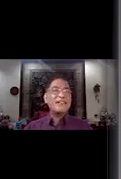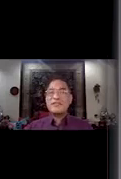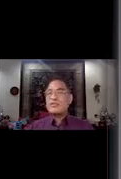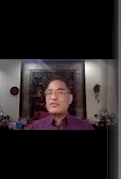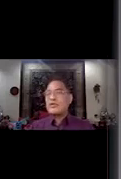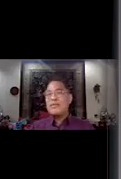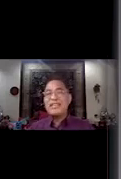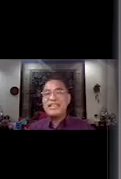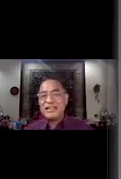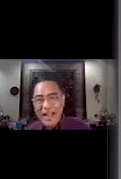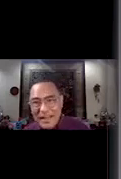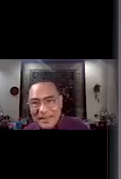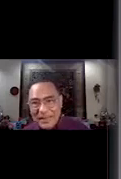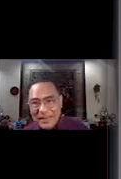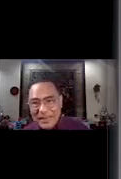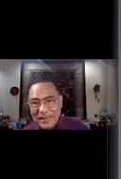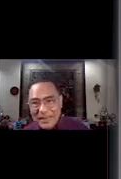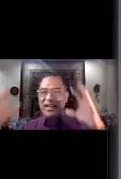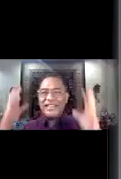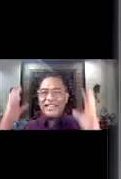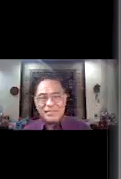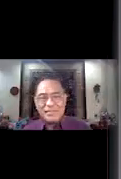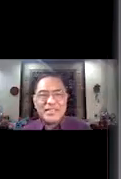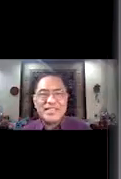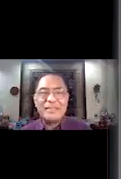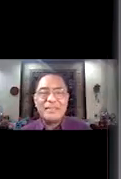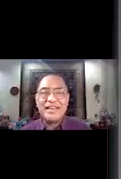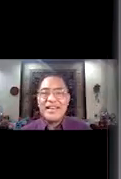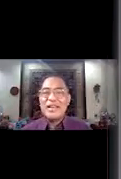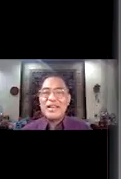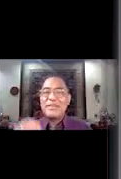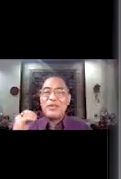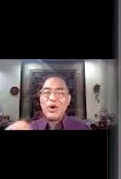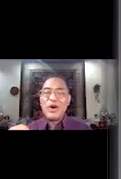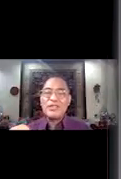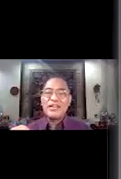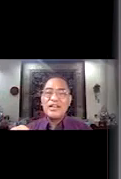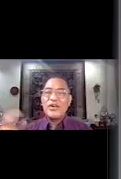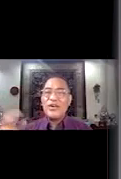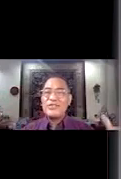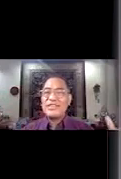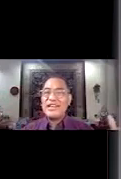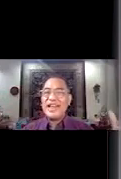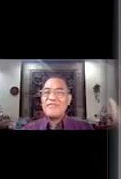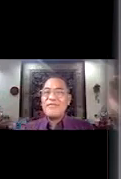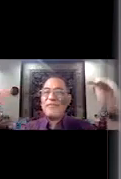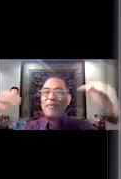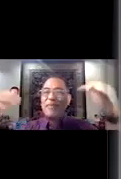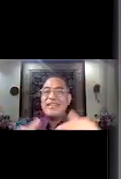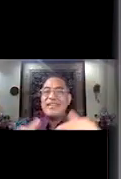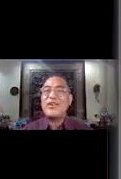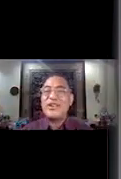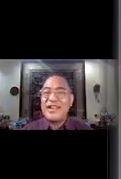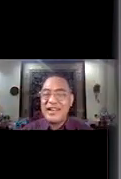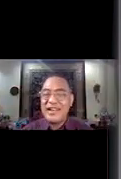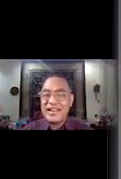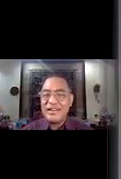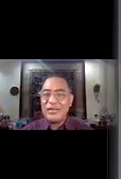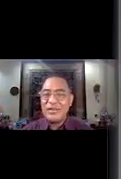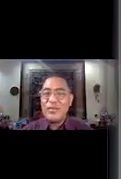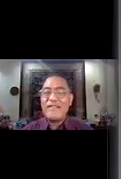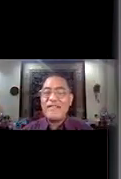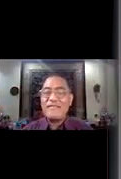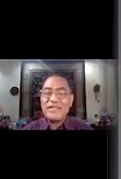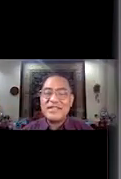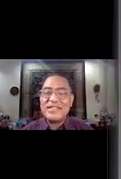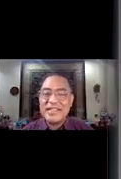in fact, so many things have happened, exciting developments happened because all of a sudden everybody is online. We